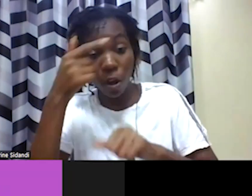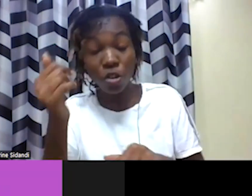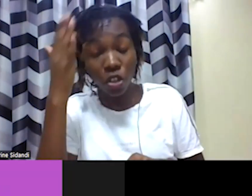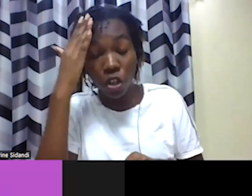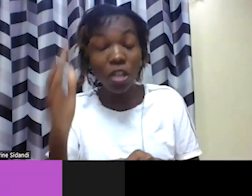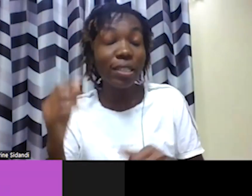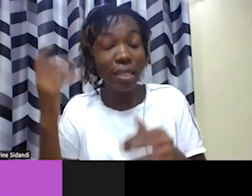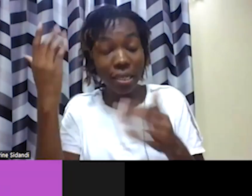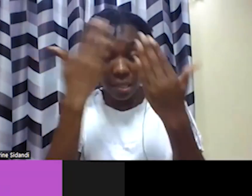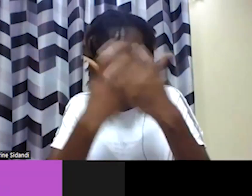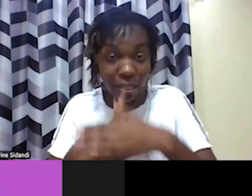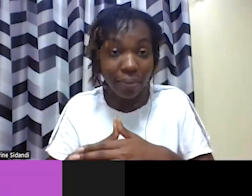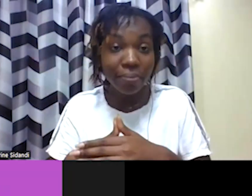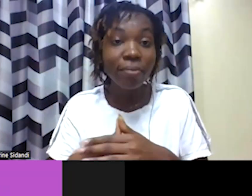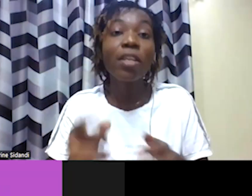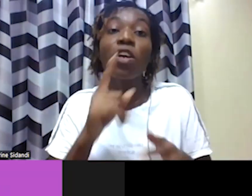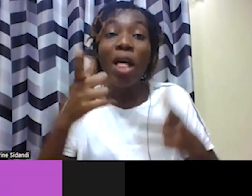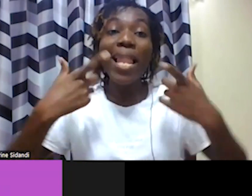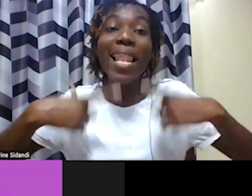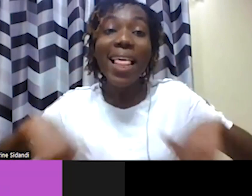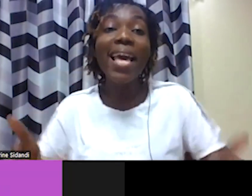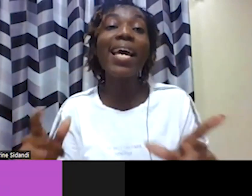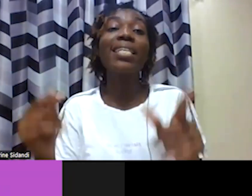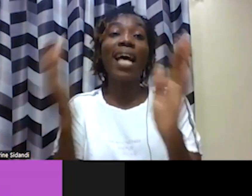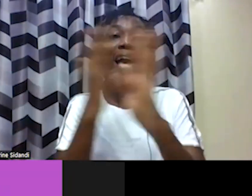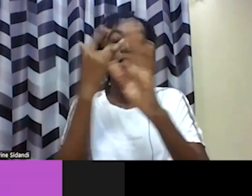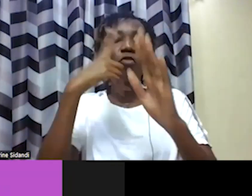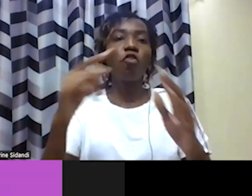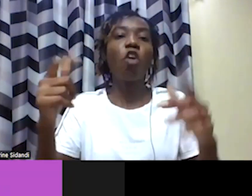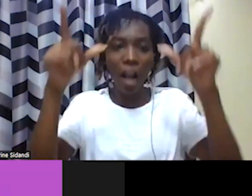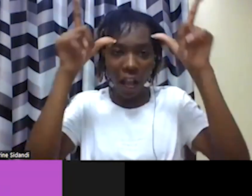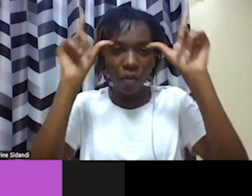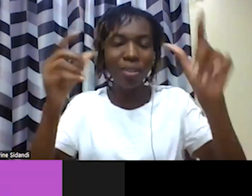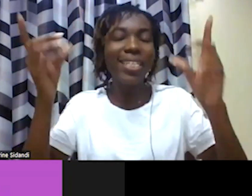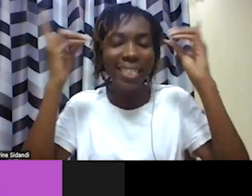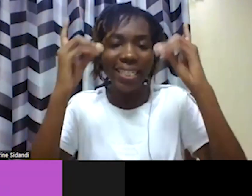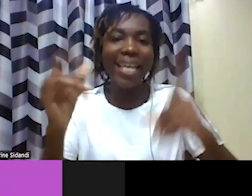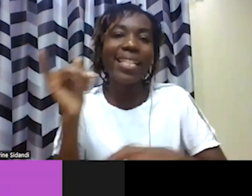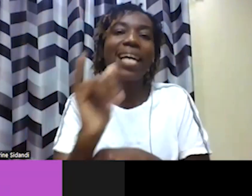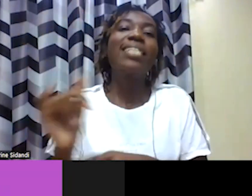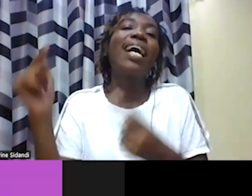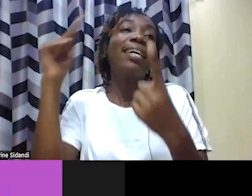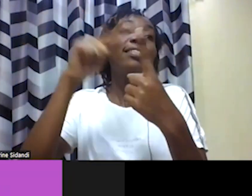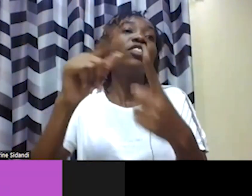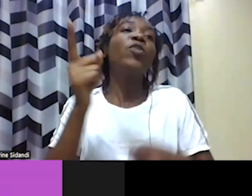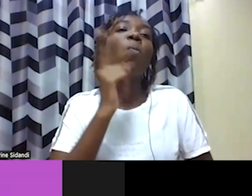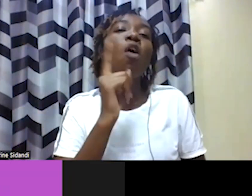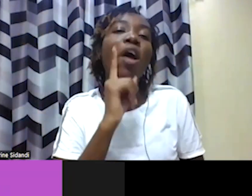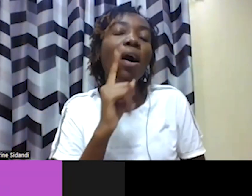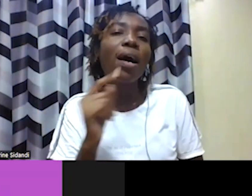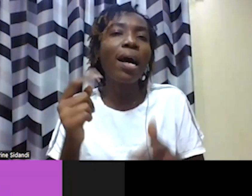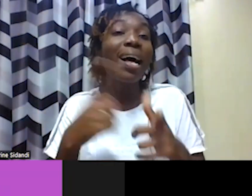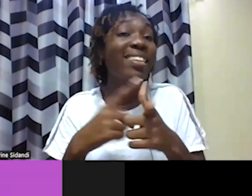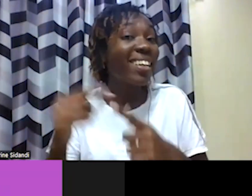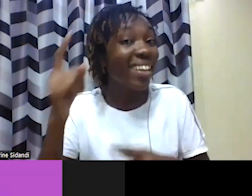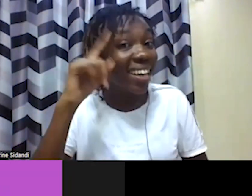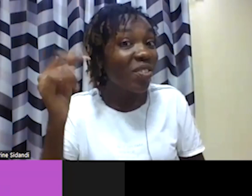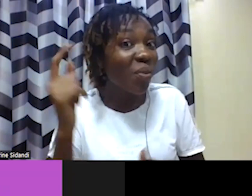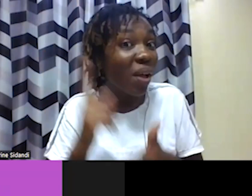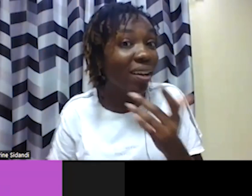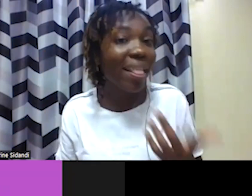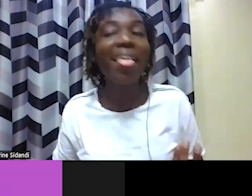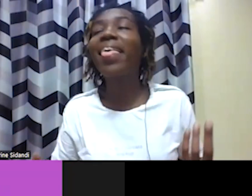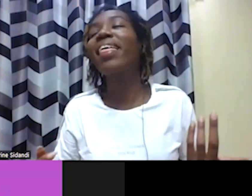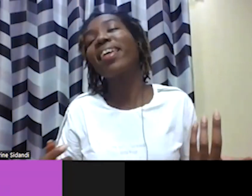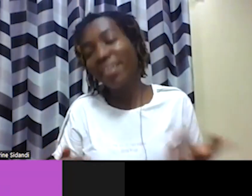it says, let the hide of the cow decide that one at night until tomorrow. And guess what? They come home